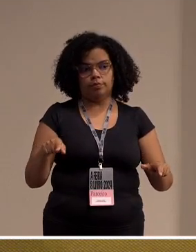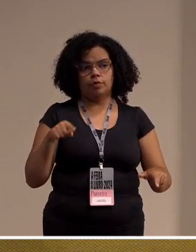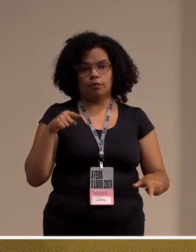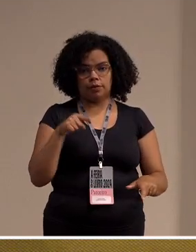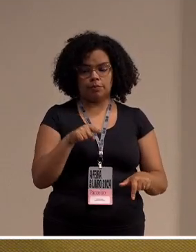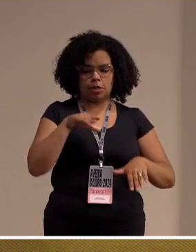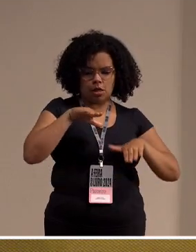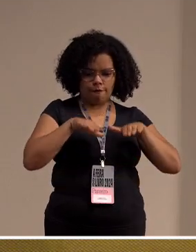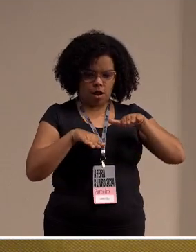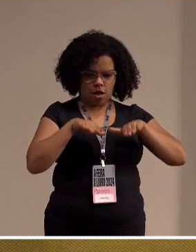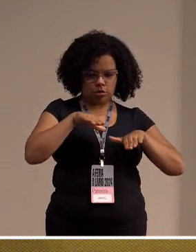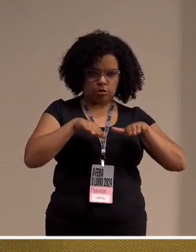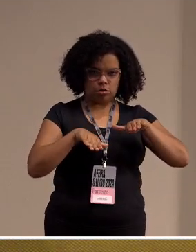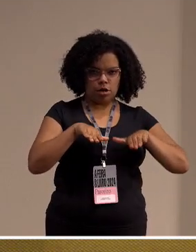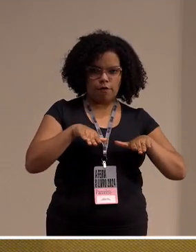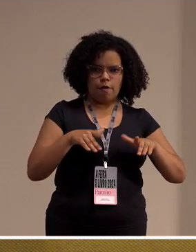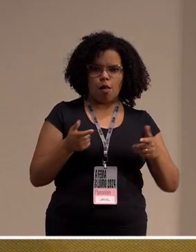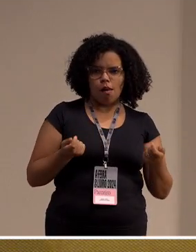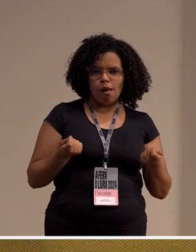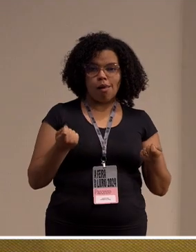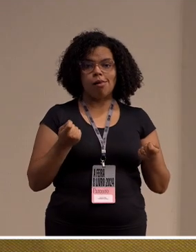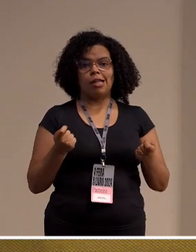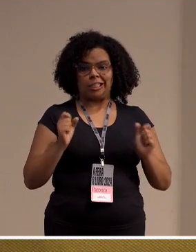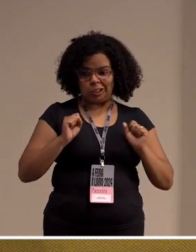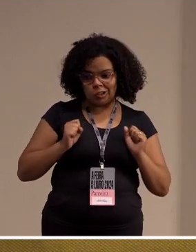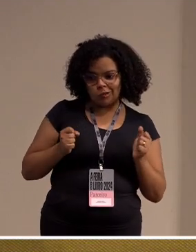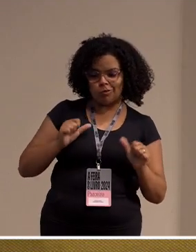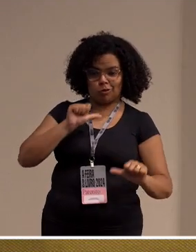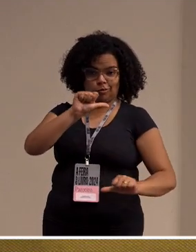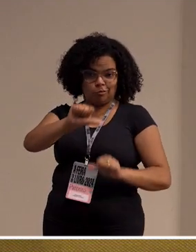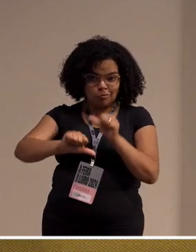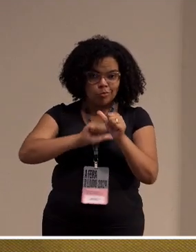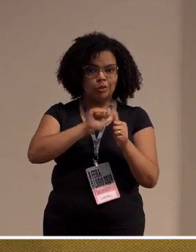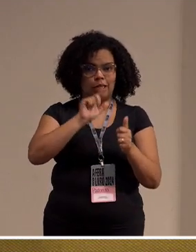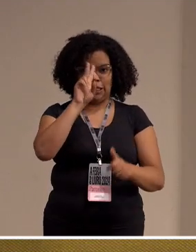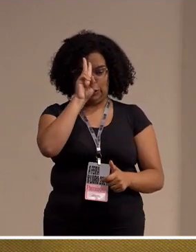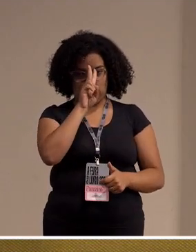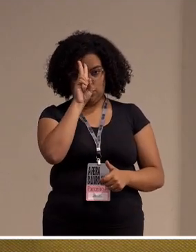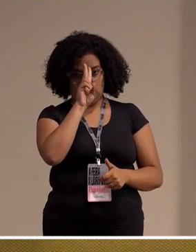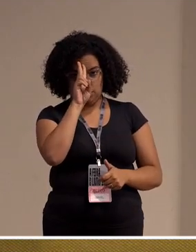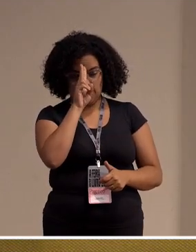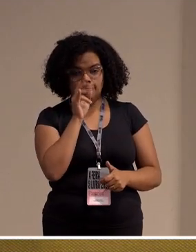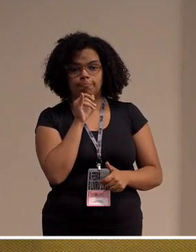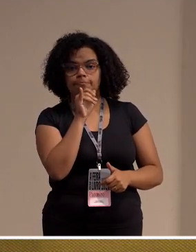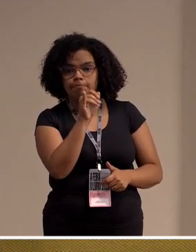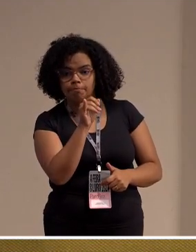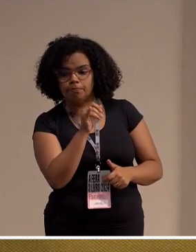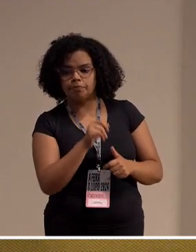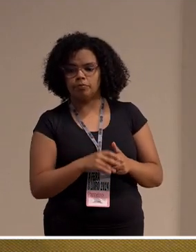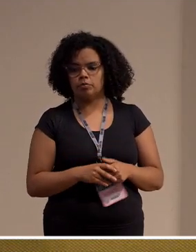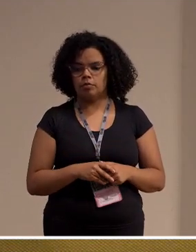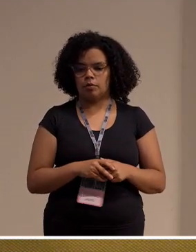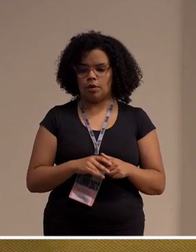change the story if going in a different direction better serves the needs of the characters.